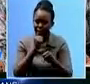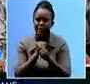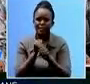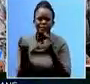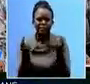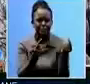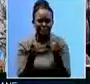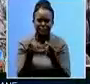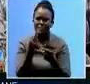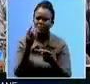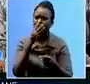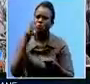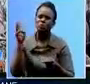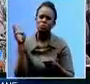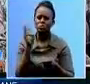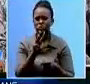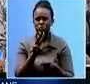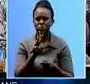situation worse.